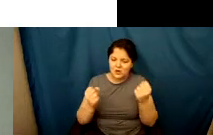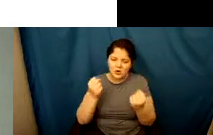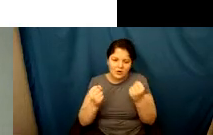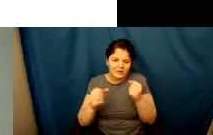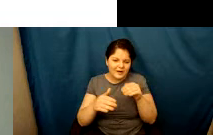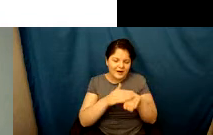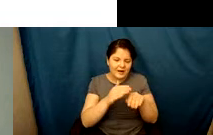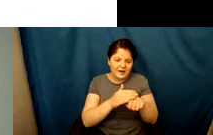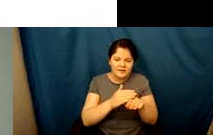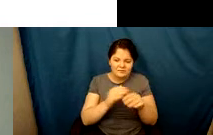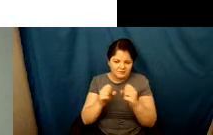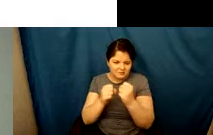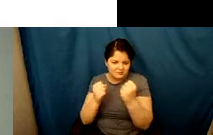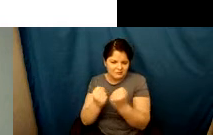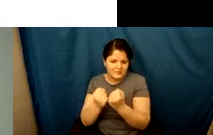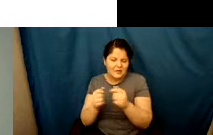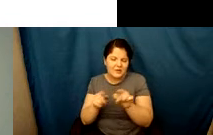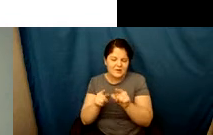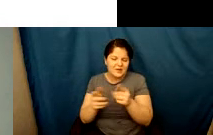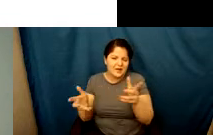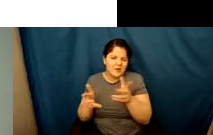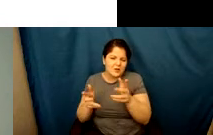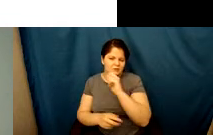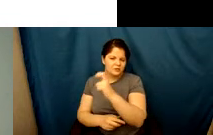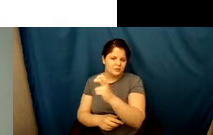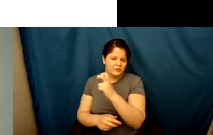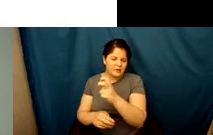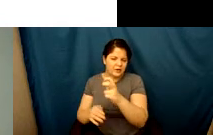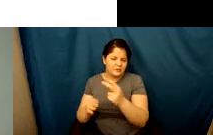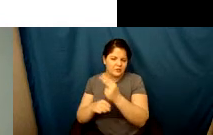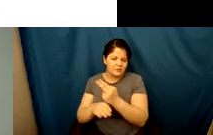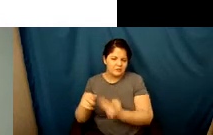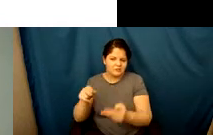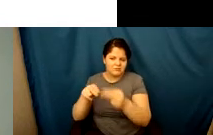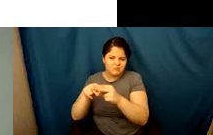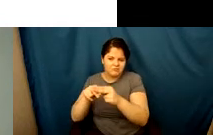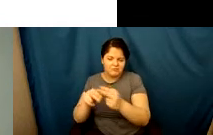with encouraging as much transit use as possible.